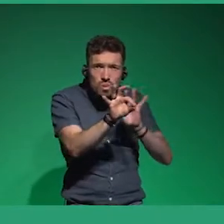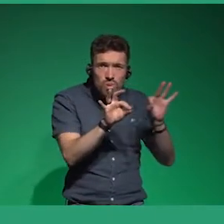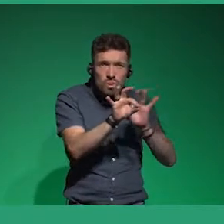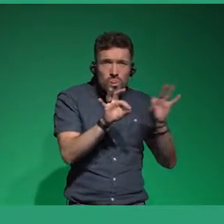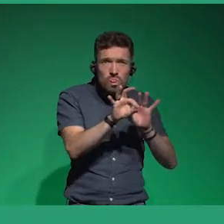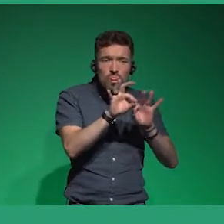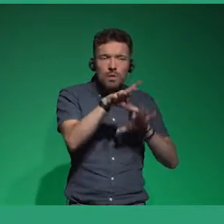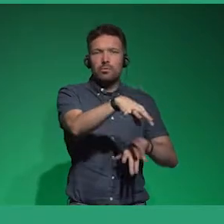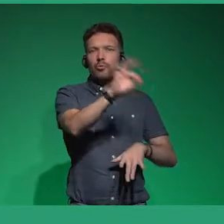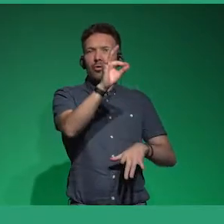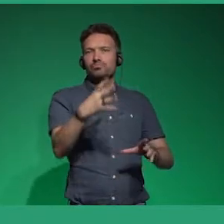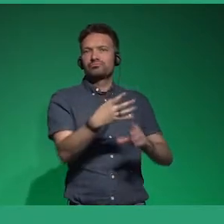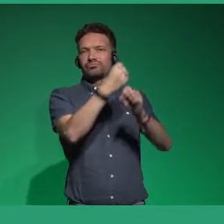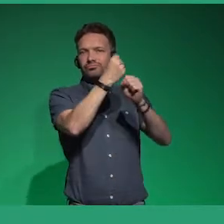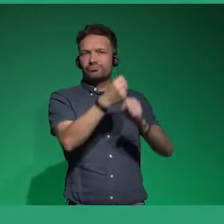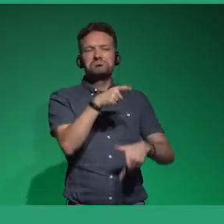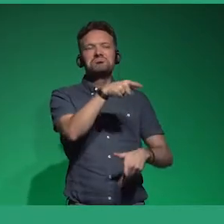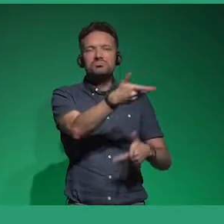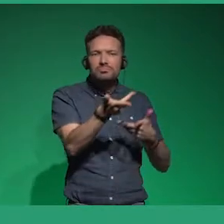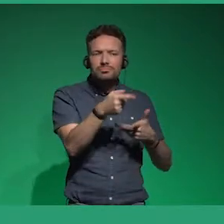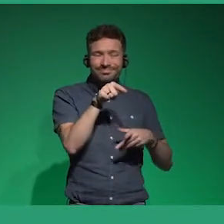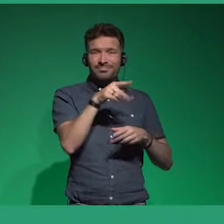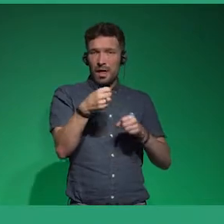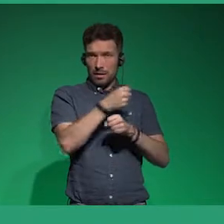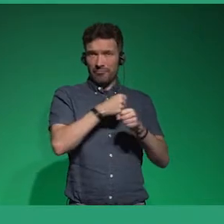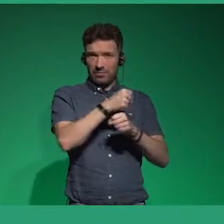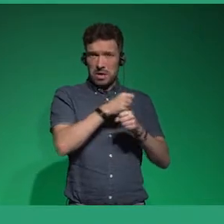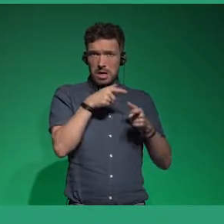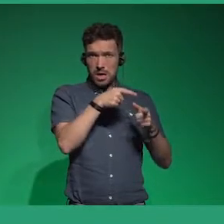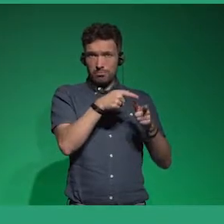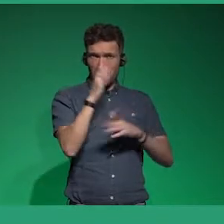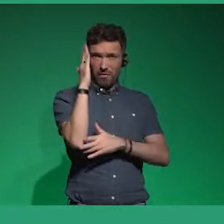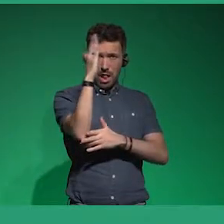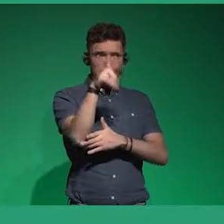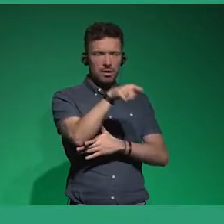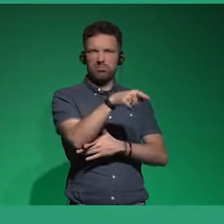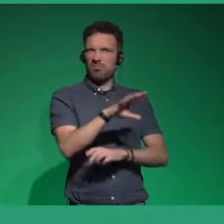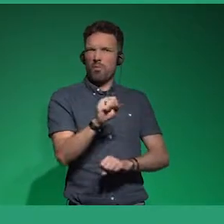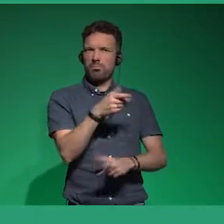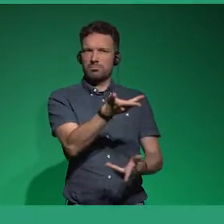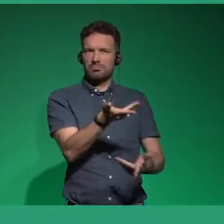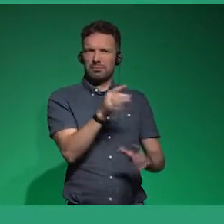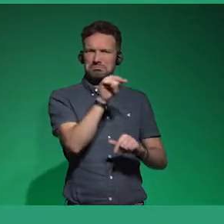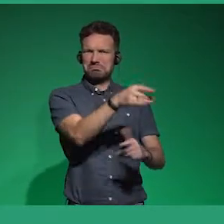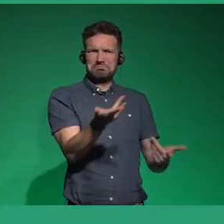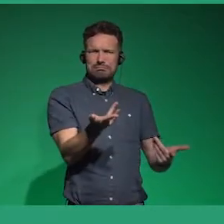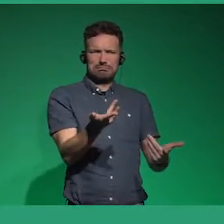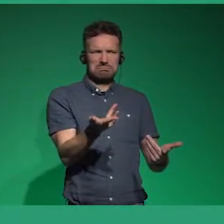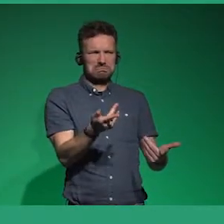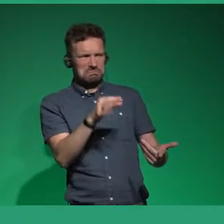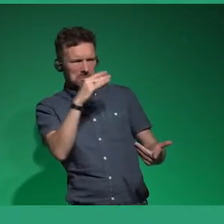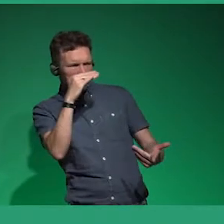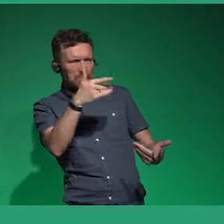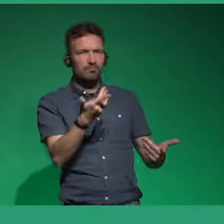in a wild forest was brought by the Dutch and then yeah they grow themselves after kemudian kopi